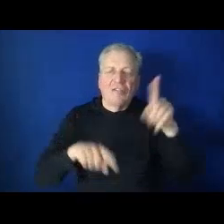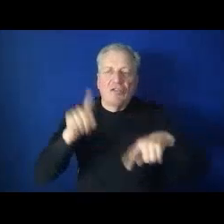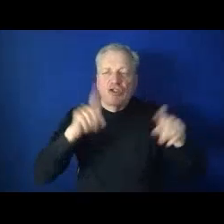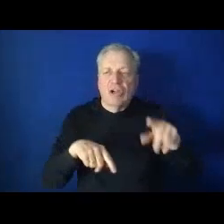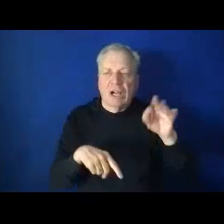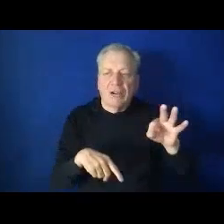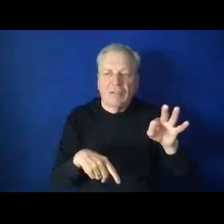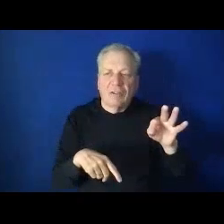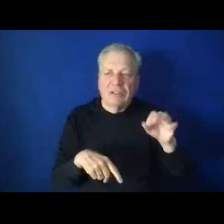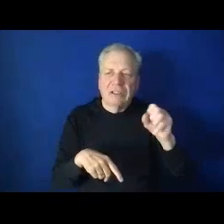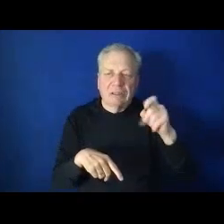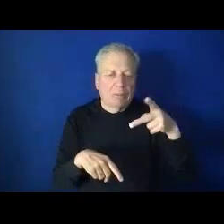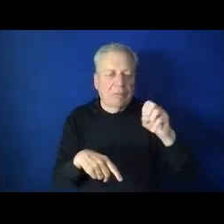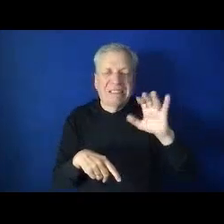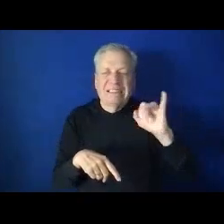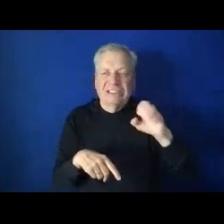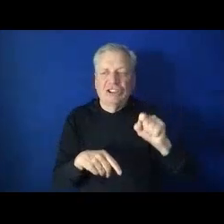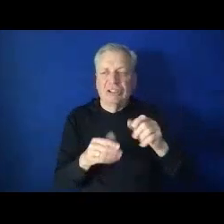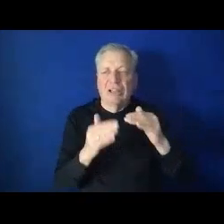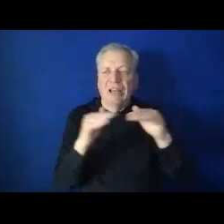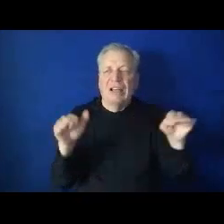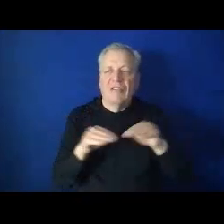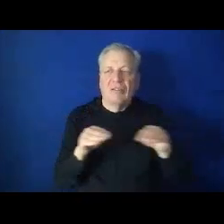the species level.